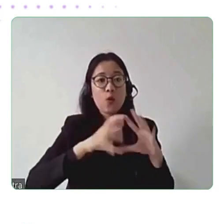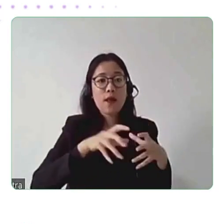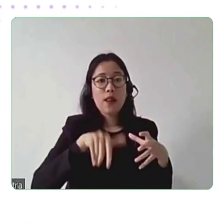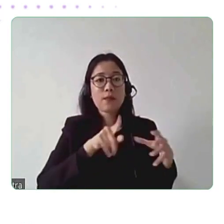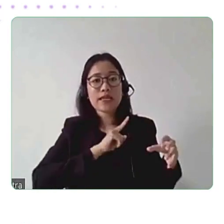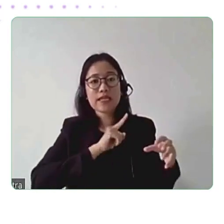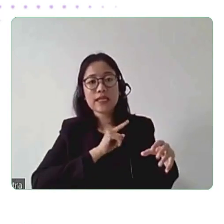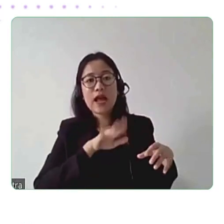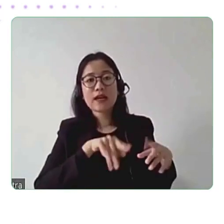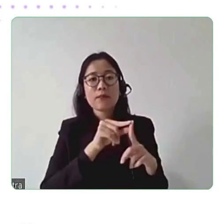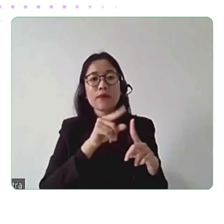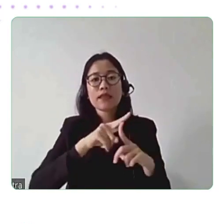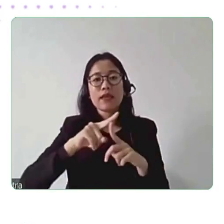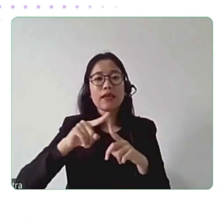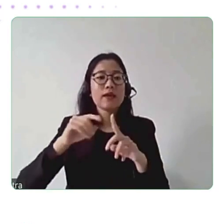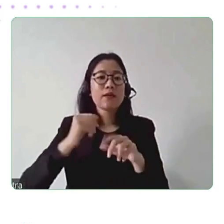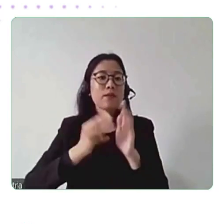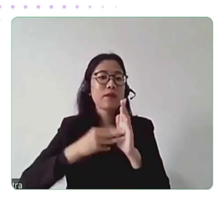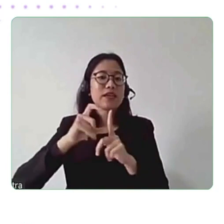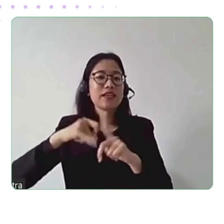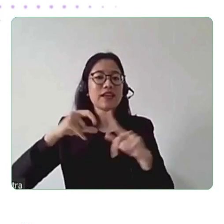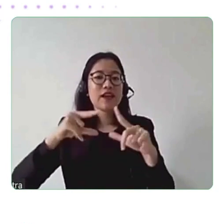Bina Medikatama Medika Plaza.